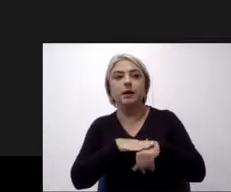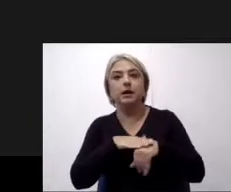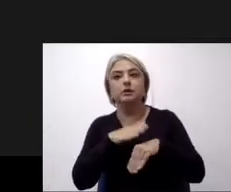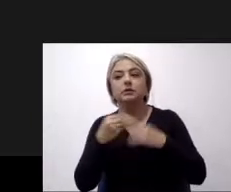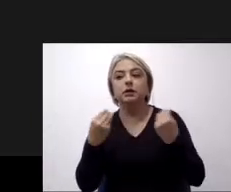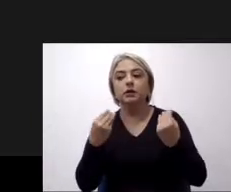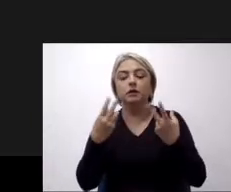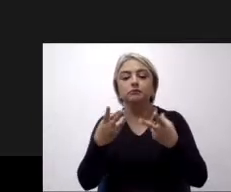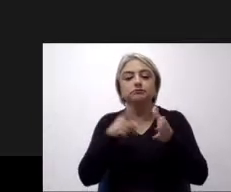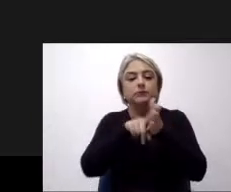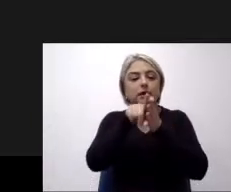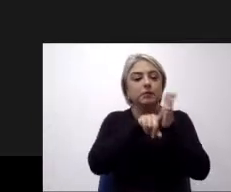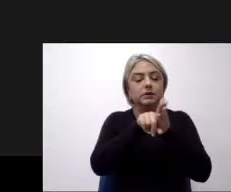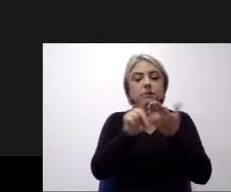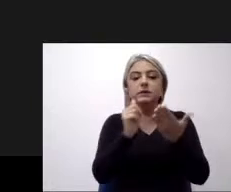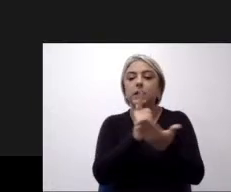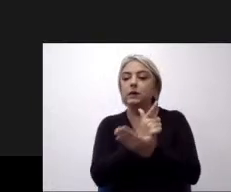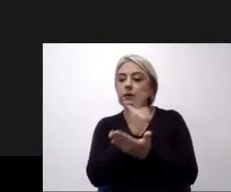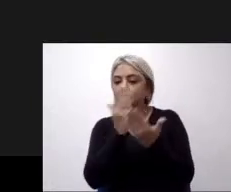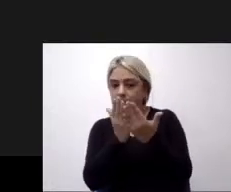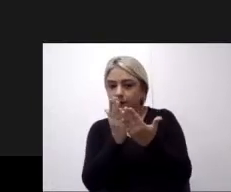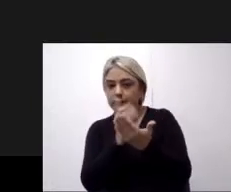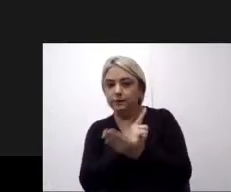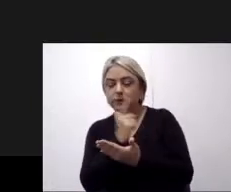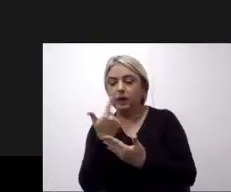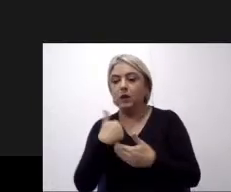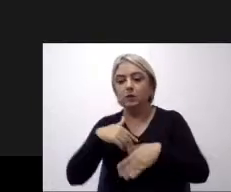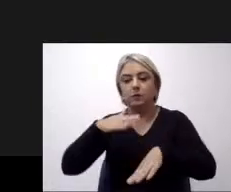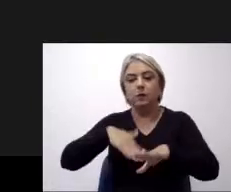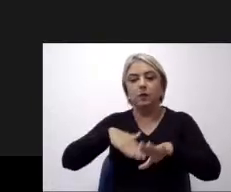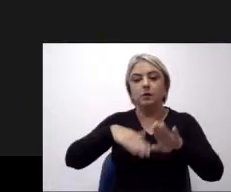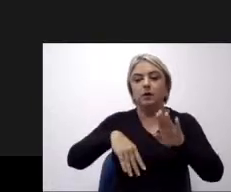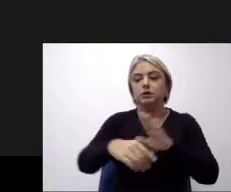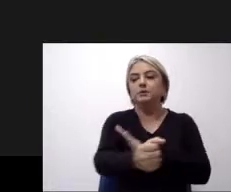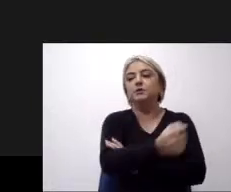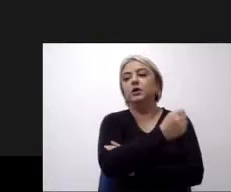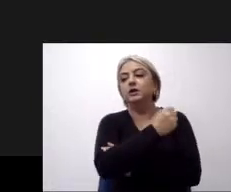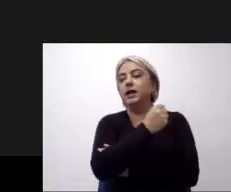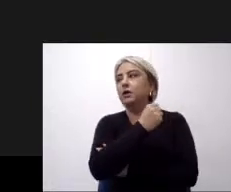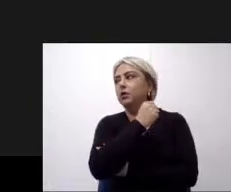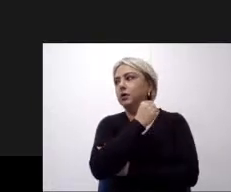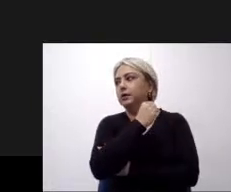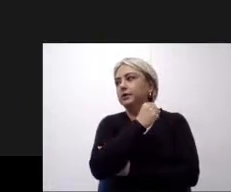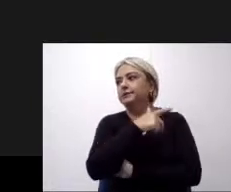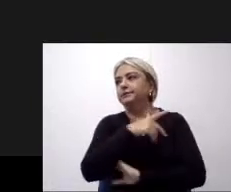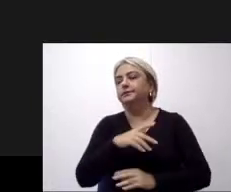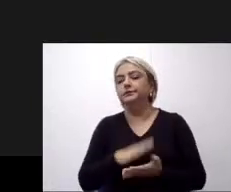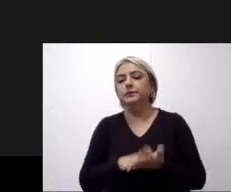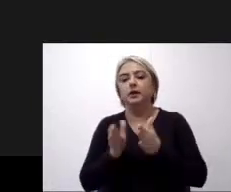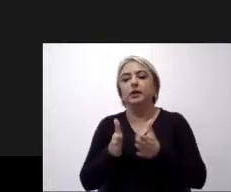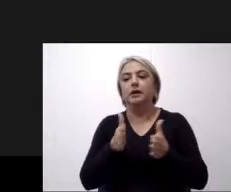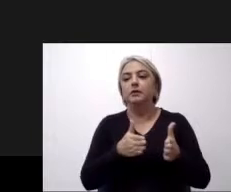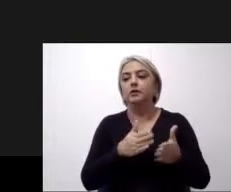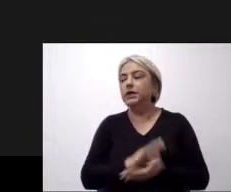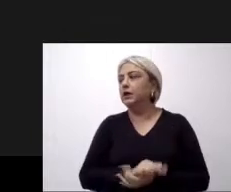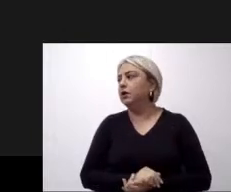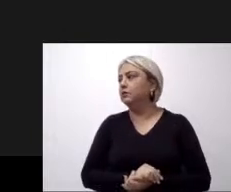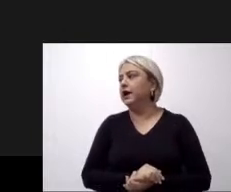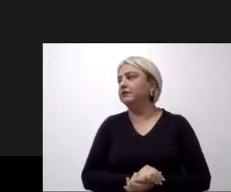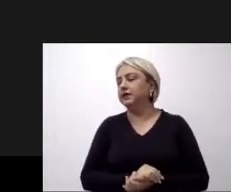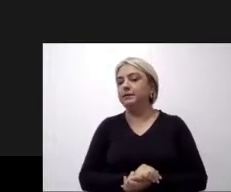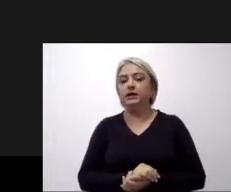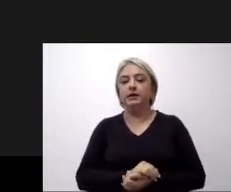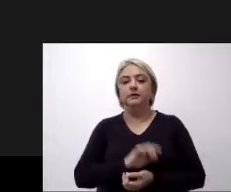of gay and lesbian movements in the agenda setting of private issues, such as